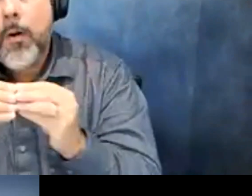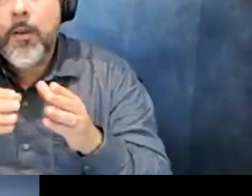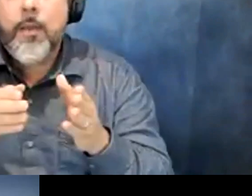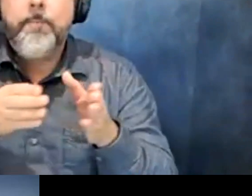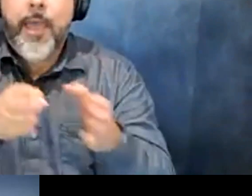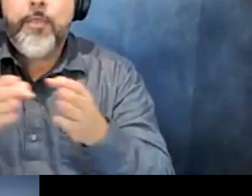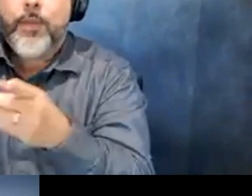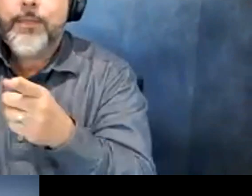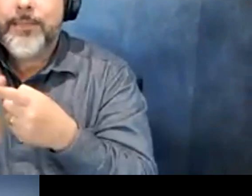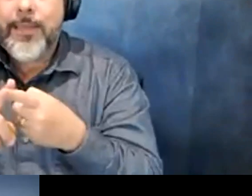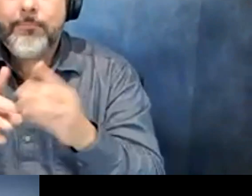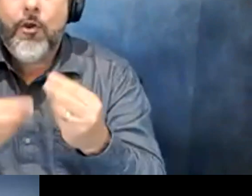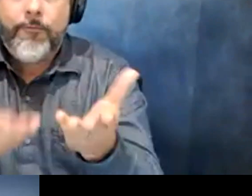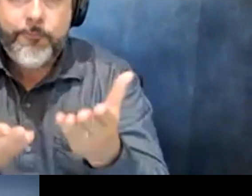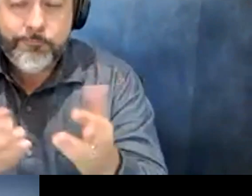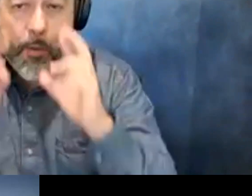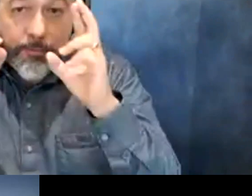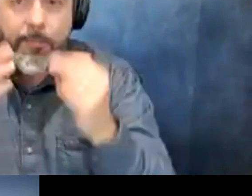you for that explanation.